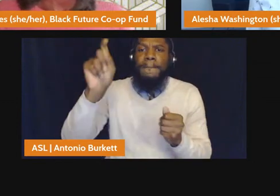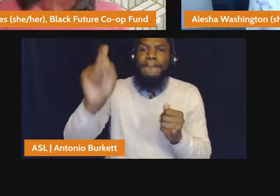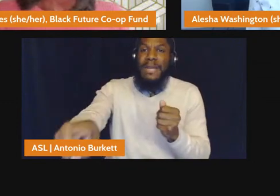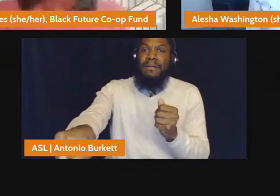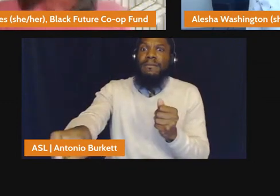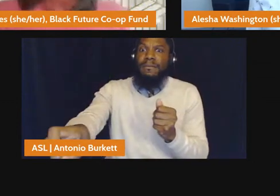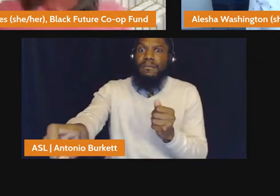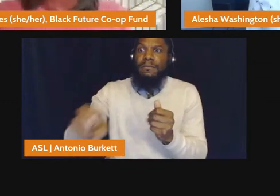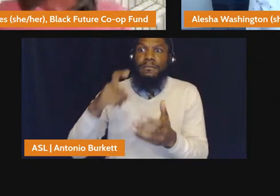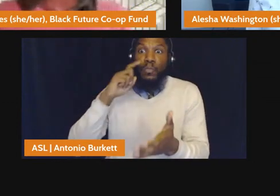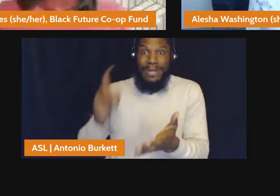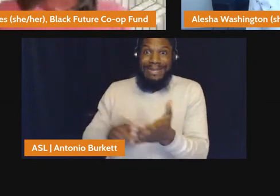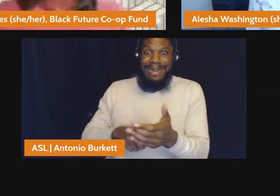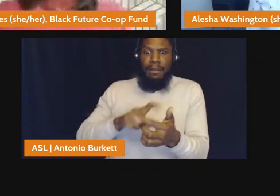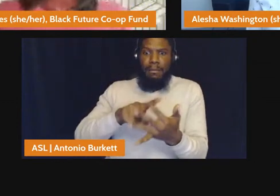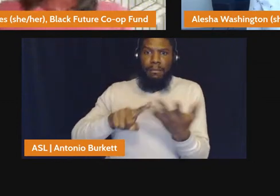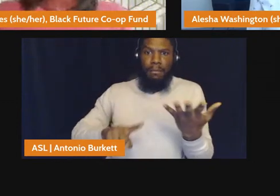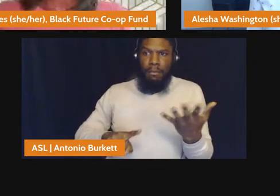not anti-white.